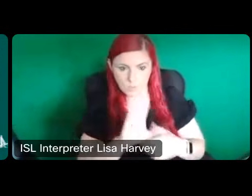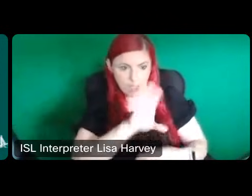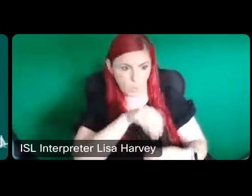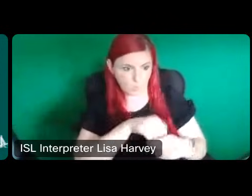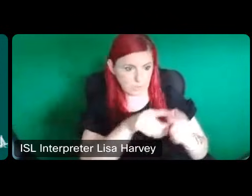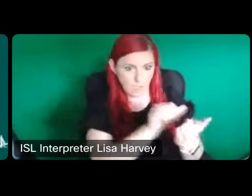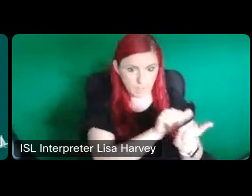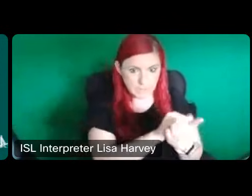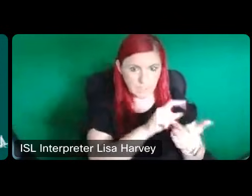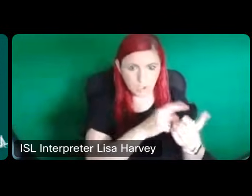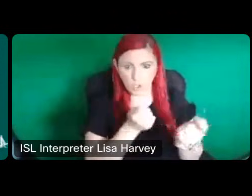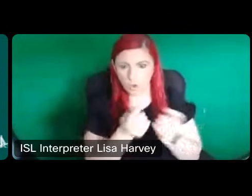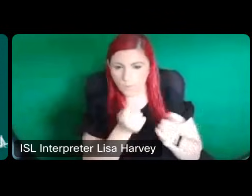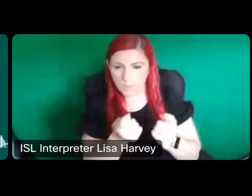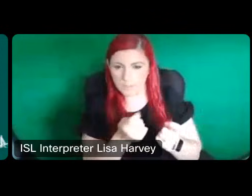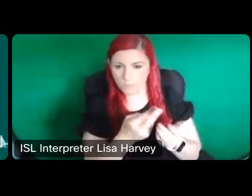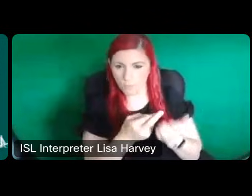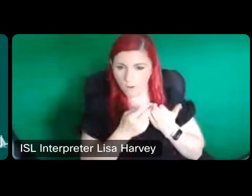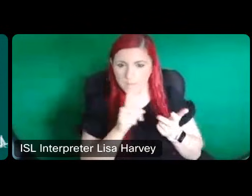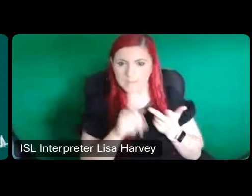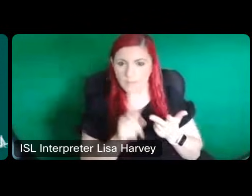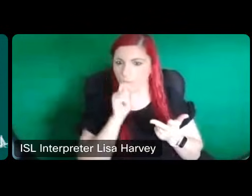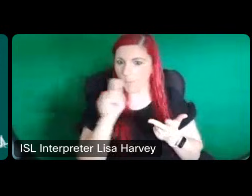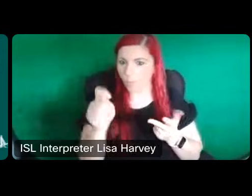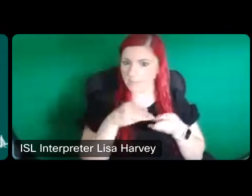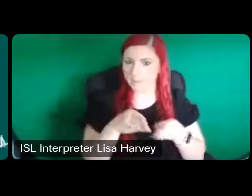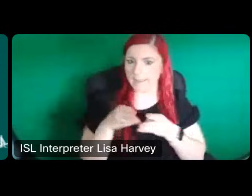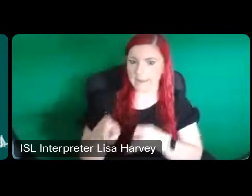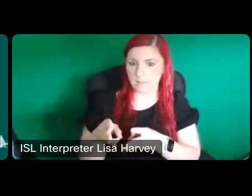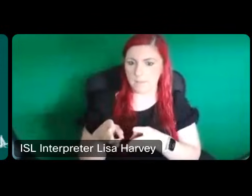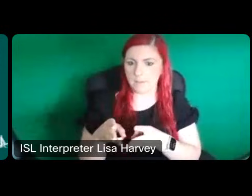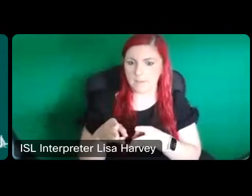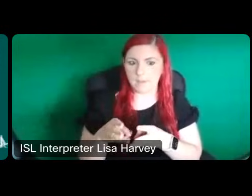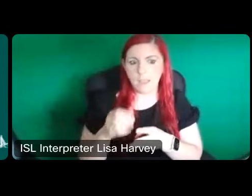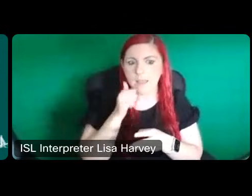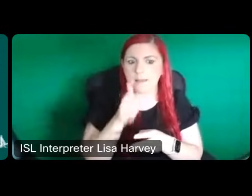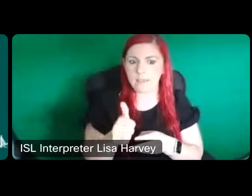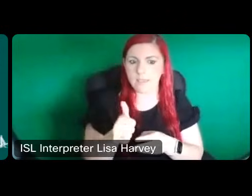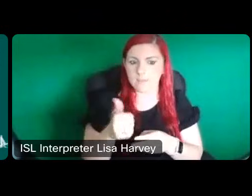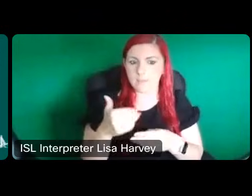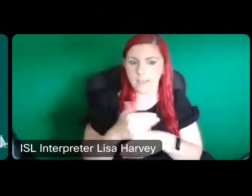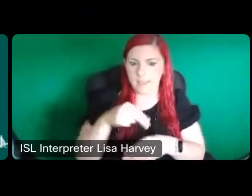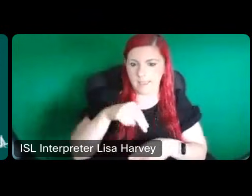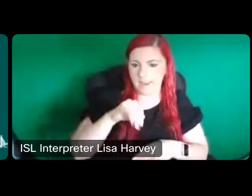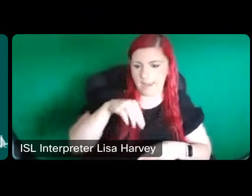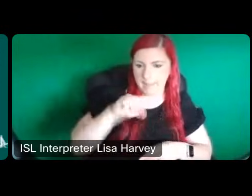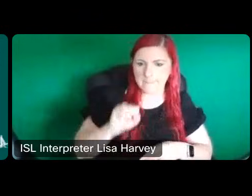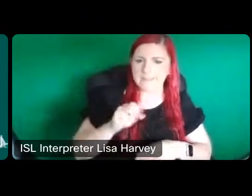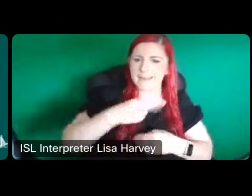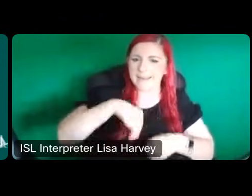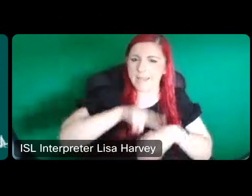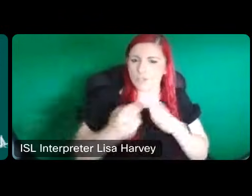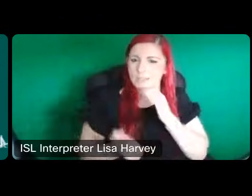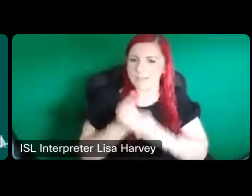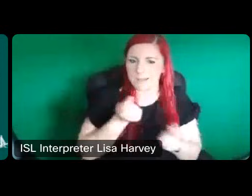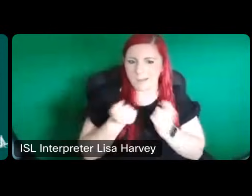documentation, governance requirements, and reporting mechanisms enabled by NIMS, that's our National Incident Management System, which most of you